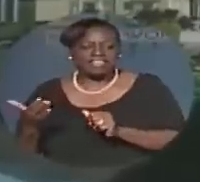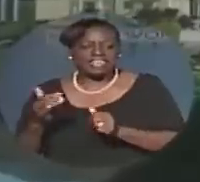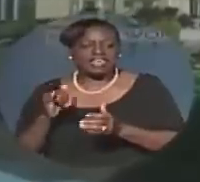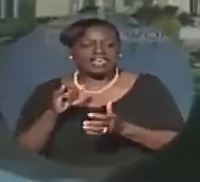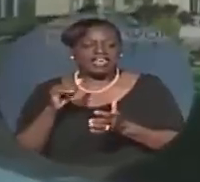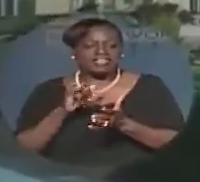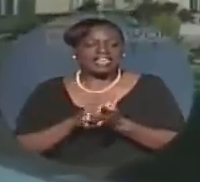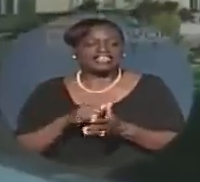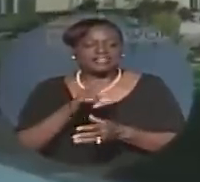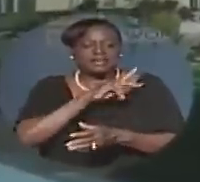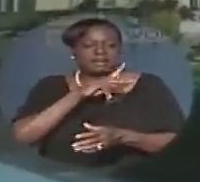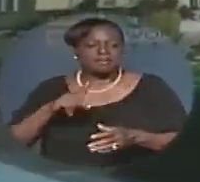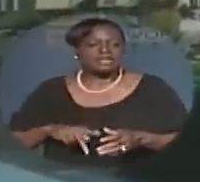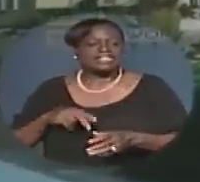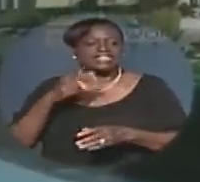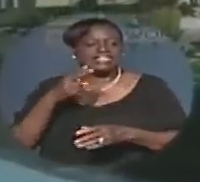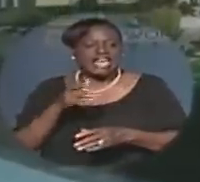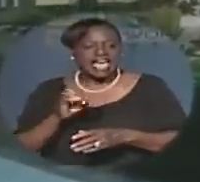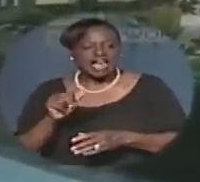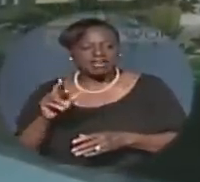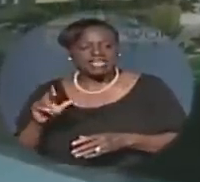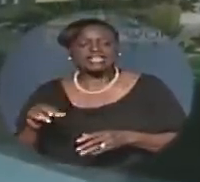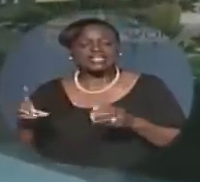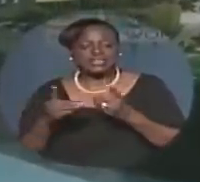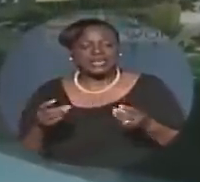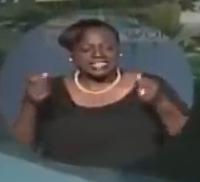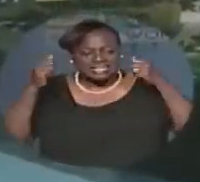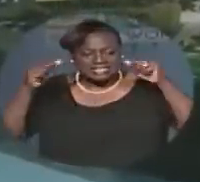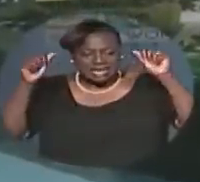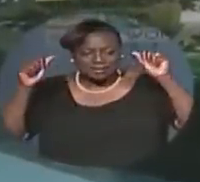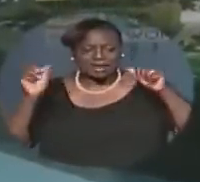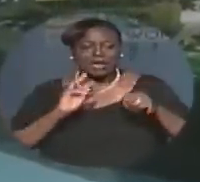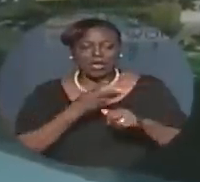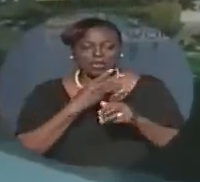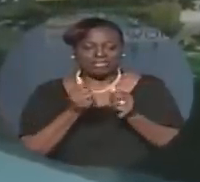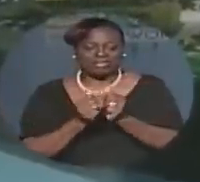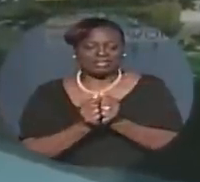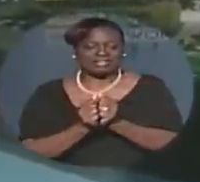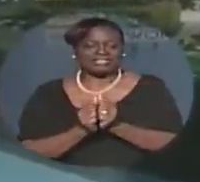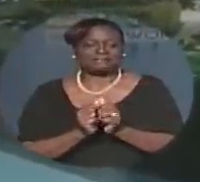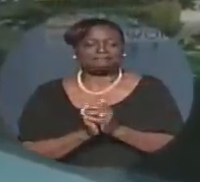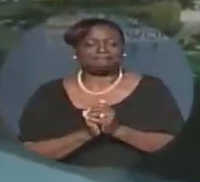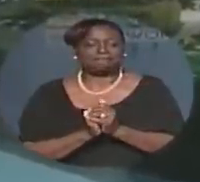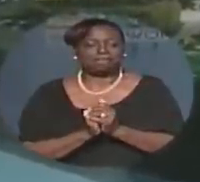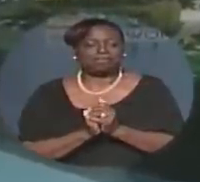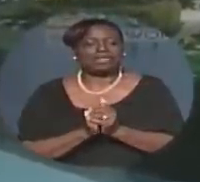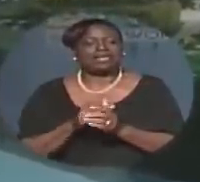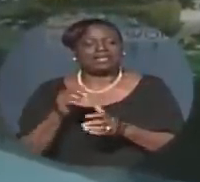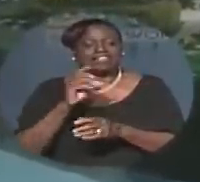us the momentous occasion of the 60th anniversary of Queen Elizabeth II. Live at Odyssey International Airport, Shanique Miller.